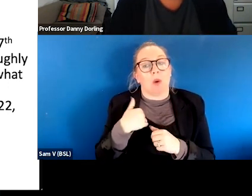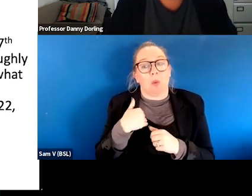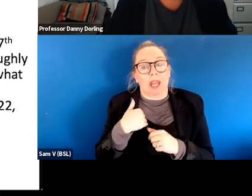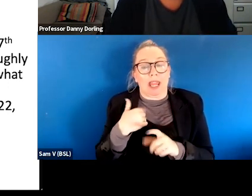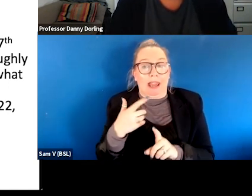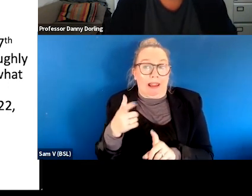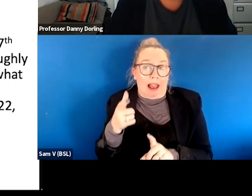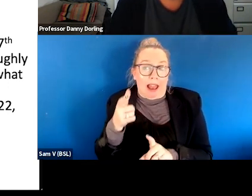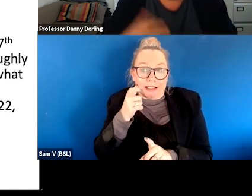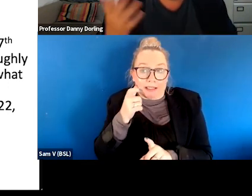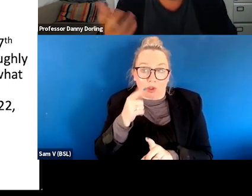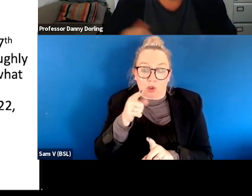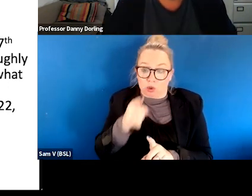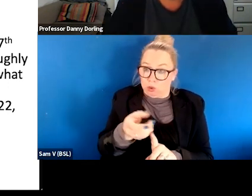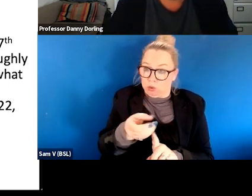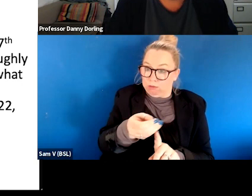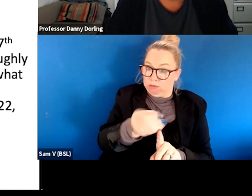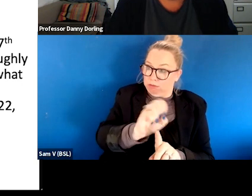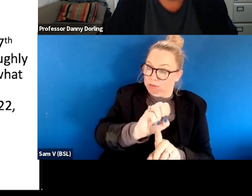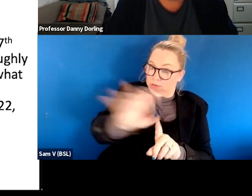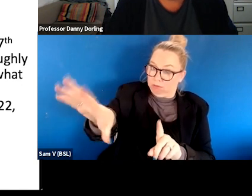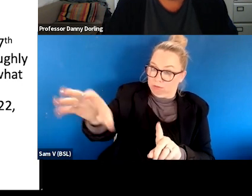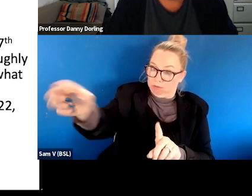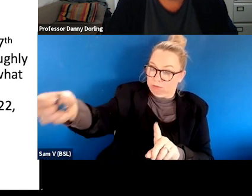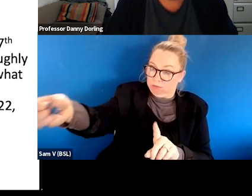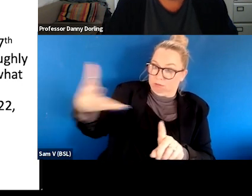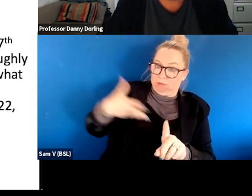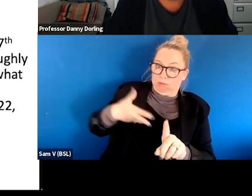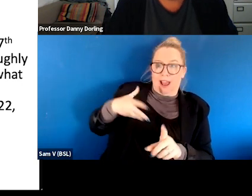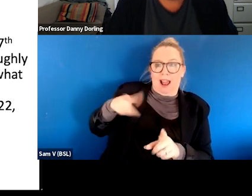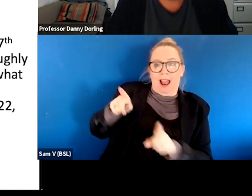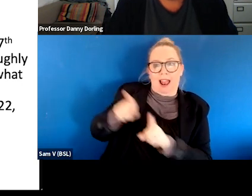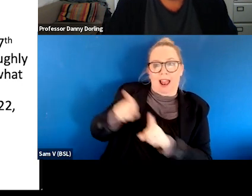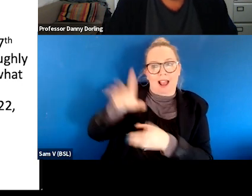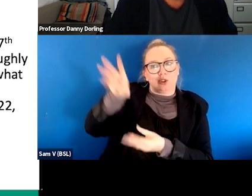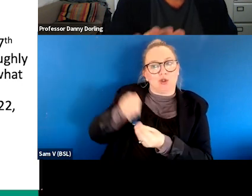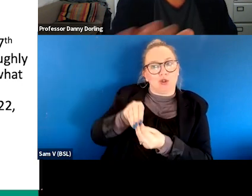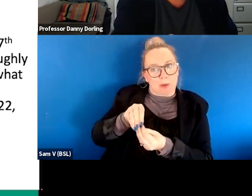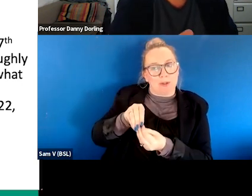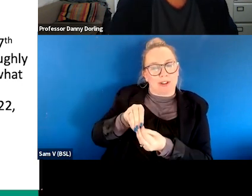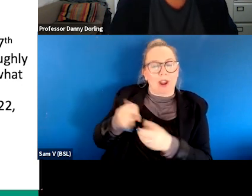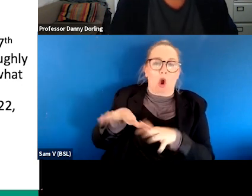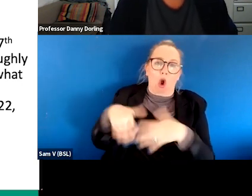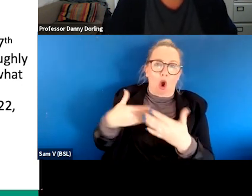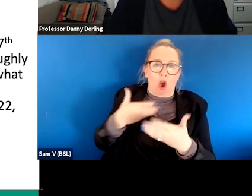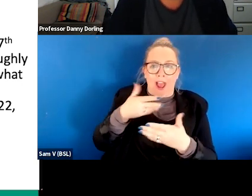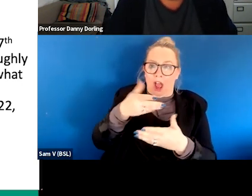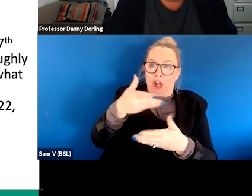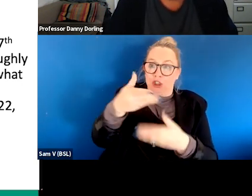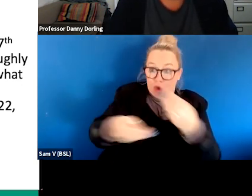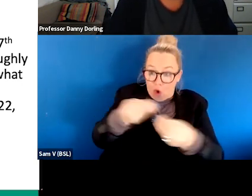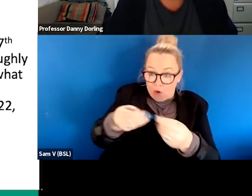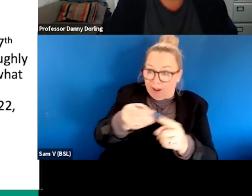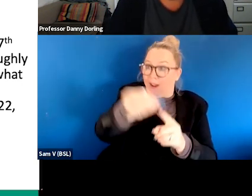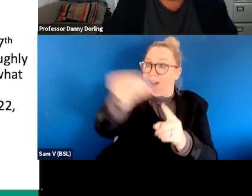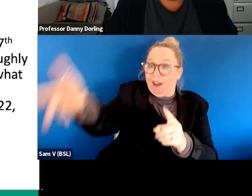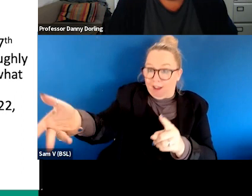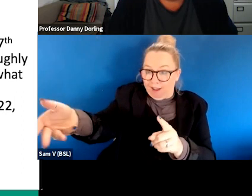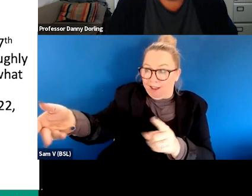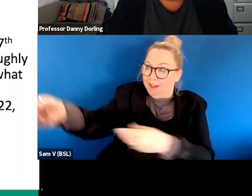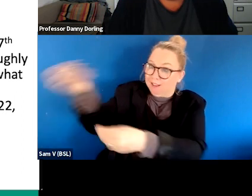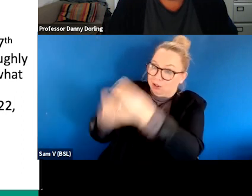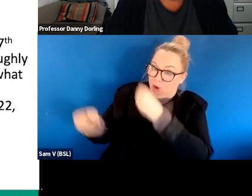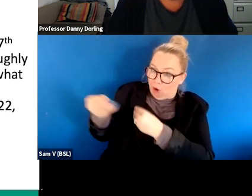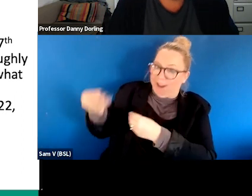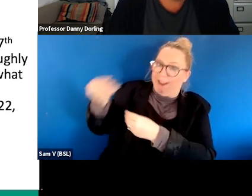what's been happening. And this, if you're listening now, of course, this is a story of a story. However, and this is completely new, as far as I